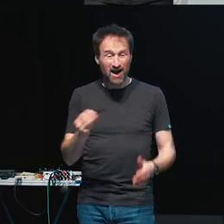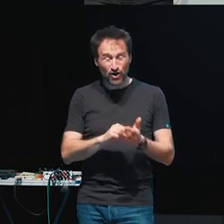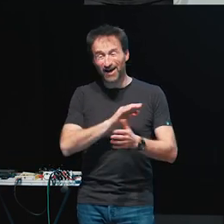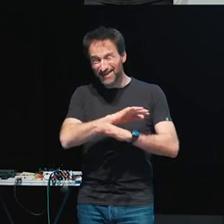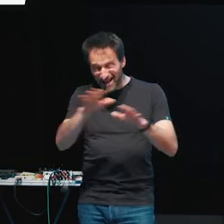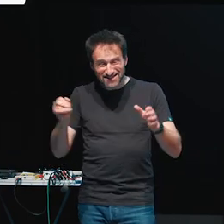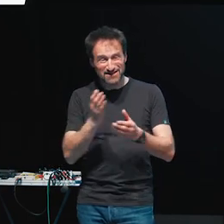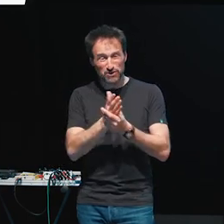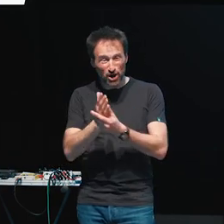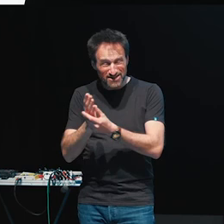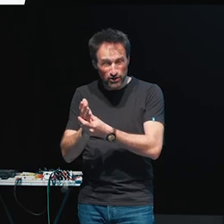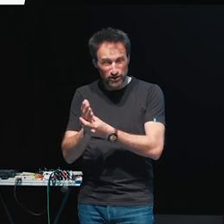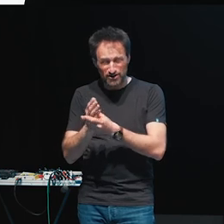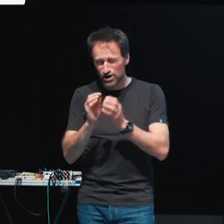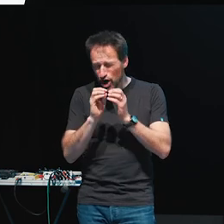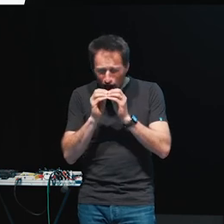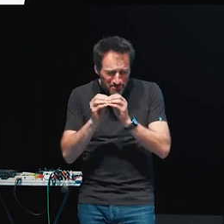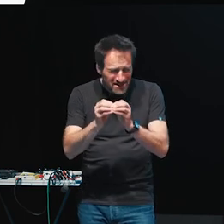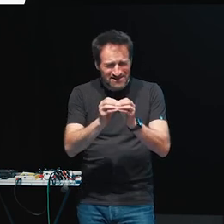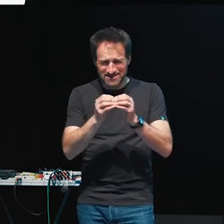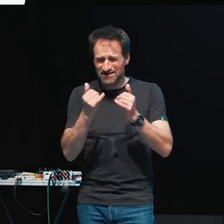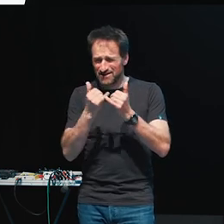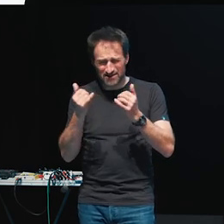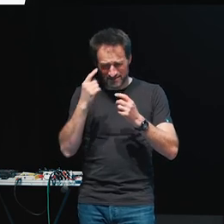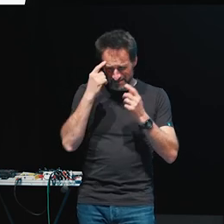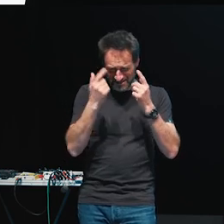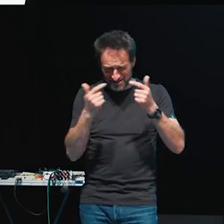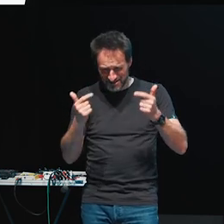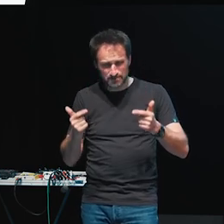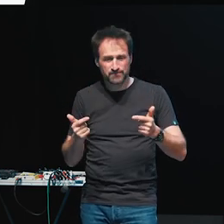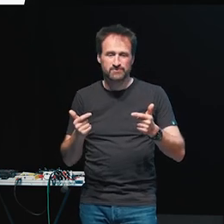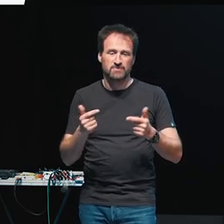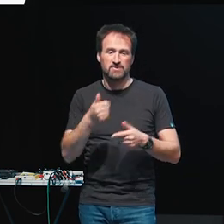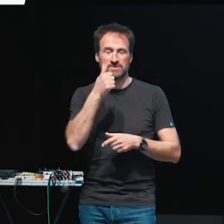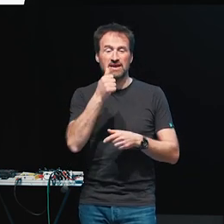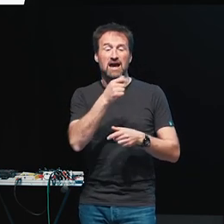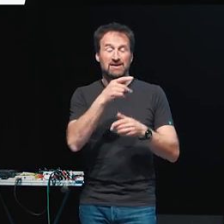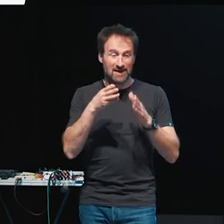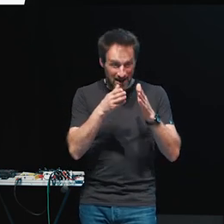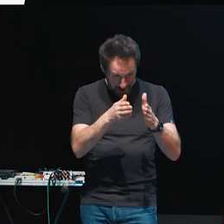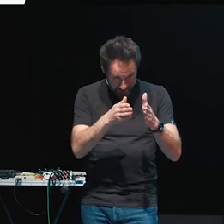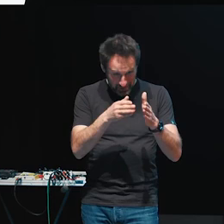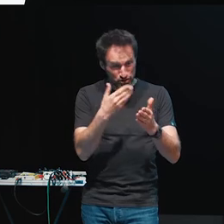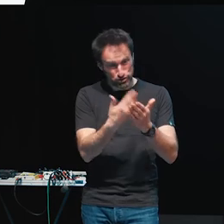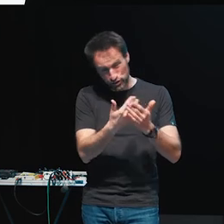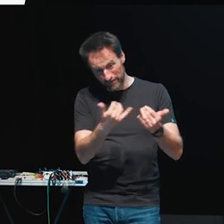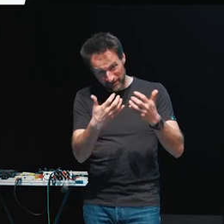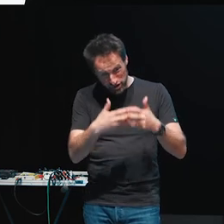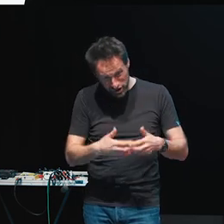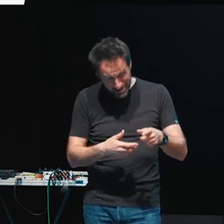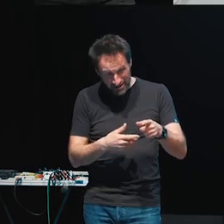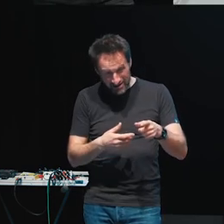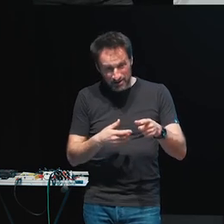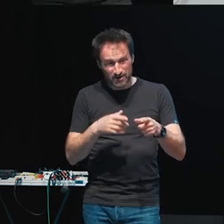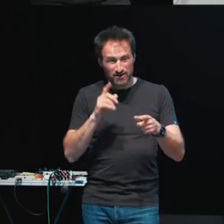entire repository incredibly difficult to reason about. So you get used to one app, the way it does stuff, sometimes weird, to its